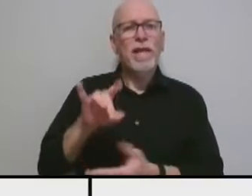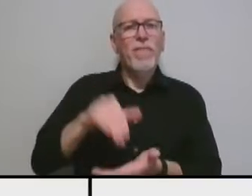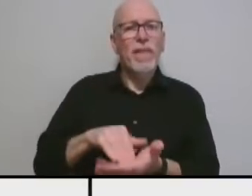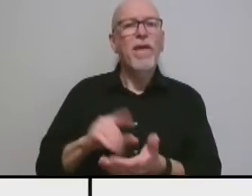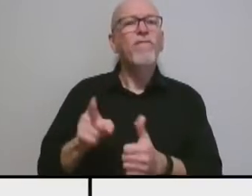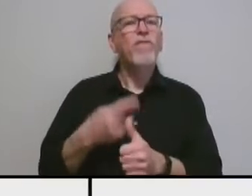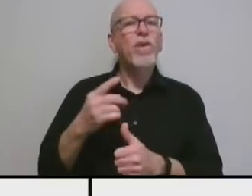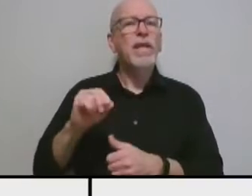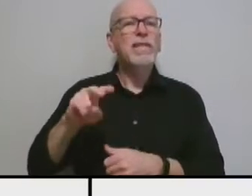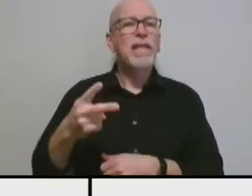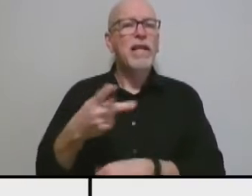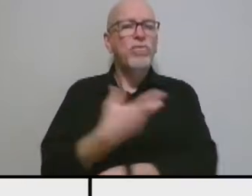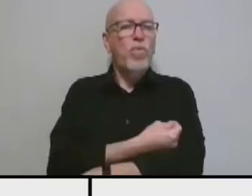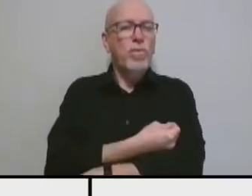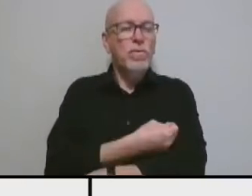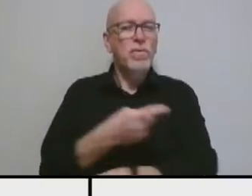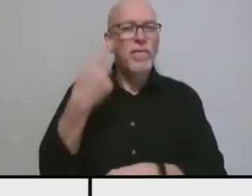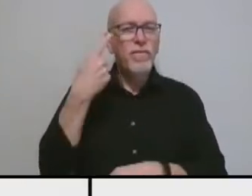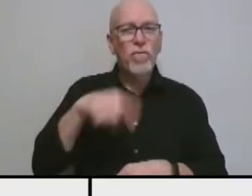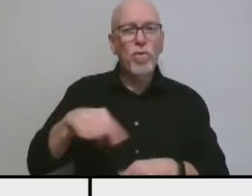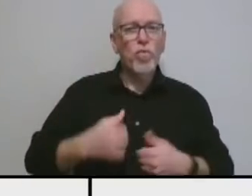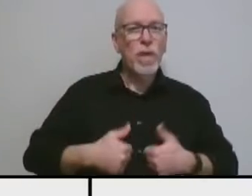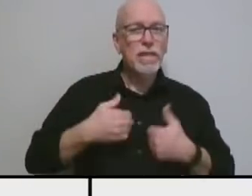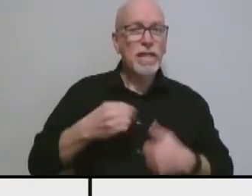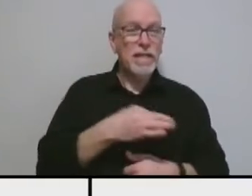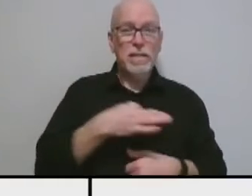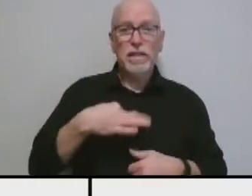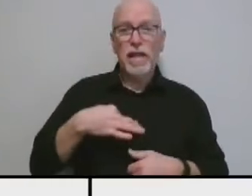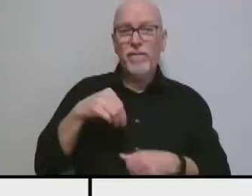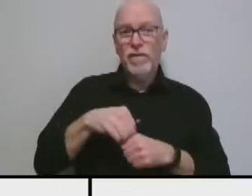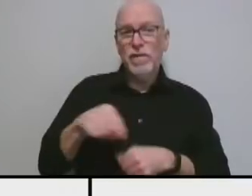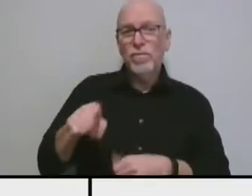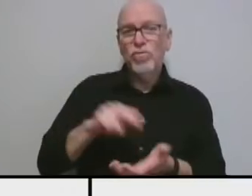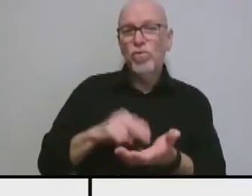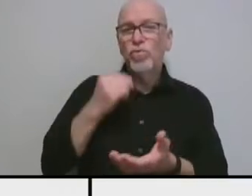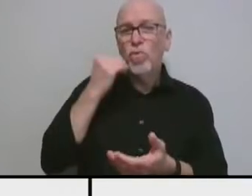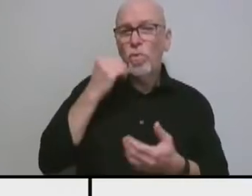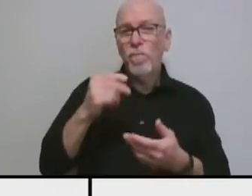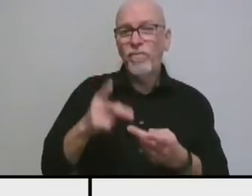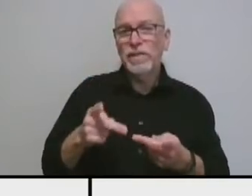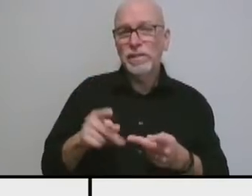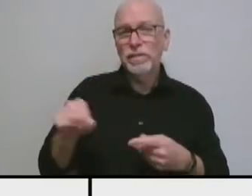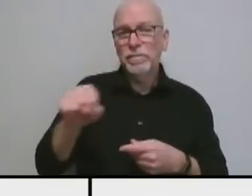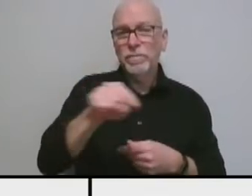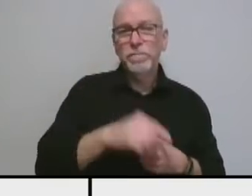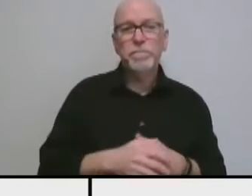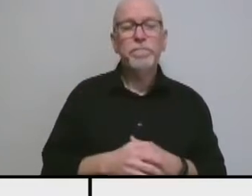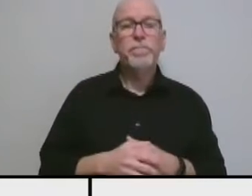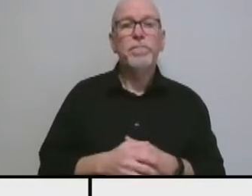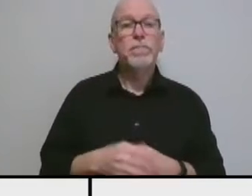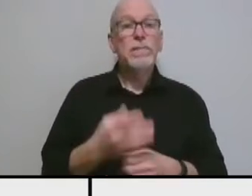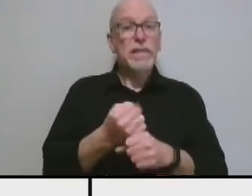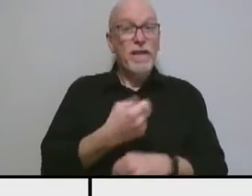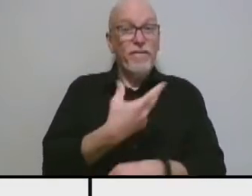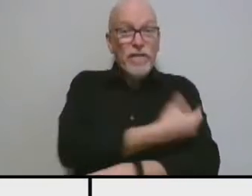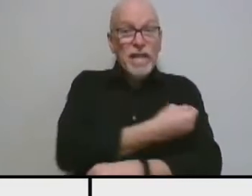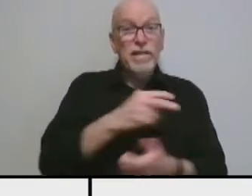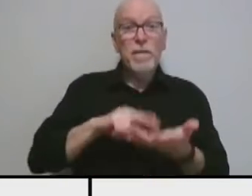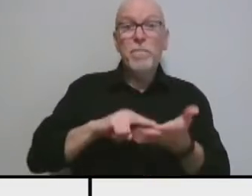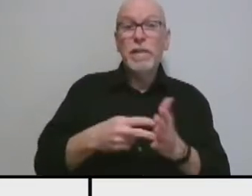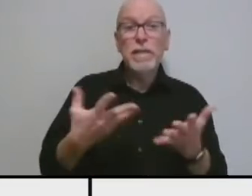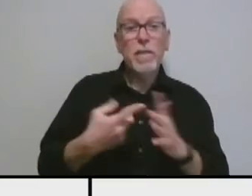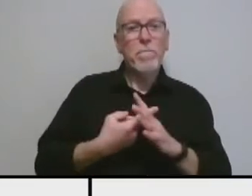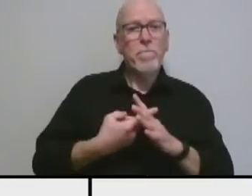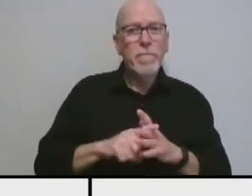and second doses administered to residents and staff in long-term care facilities. Getting a vaccine signals the beginning of the return